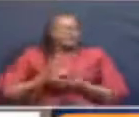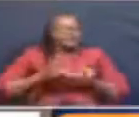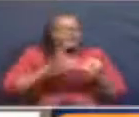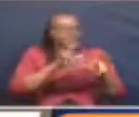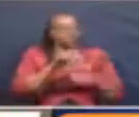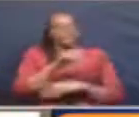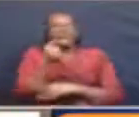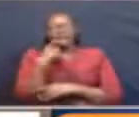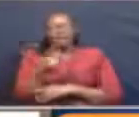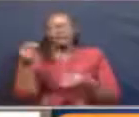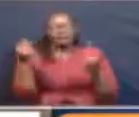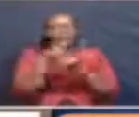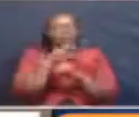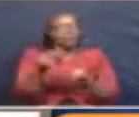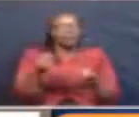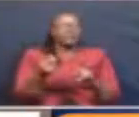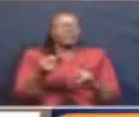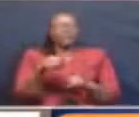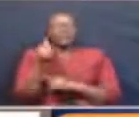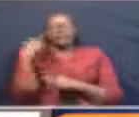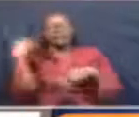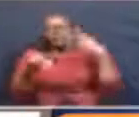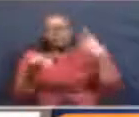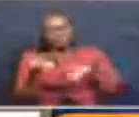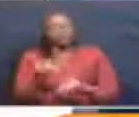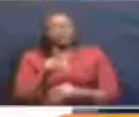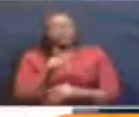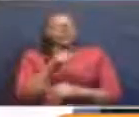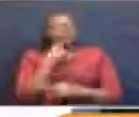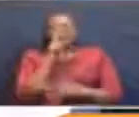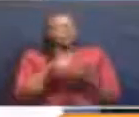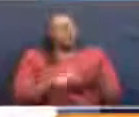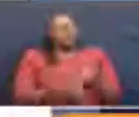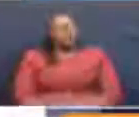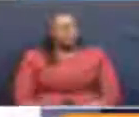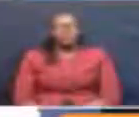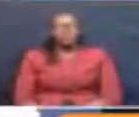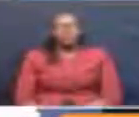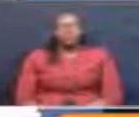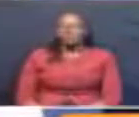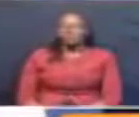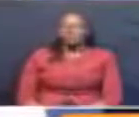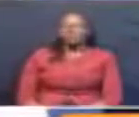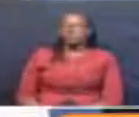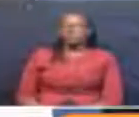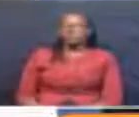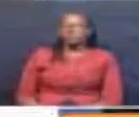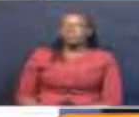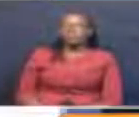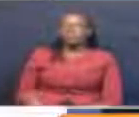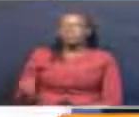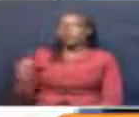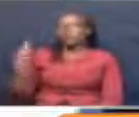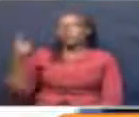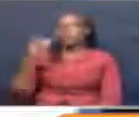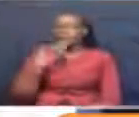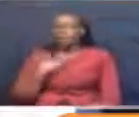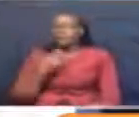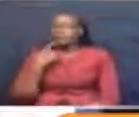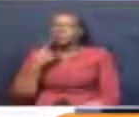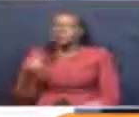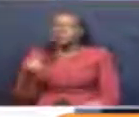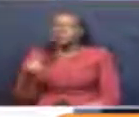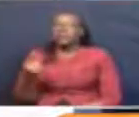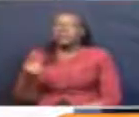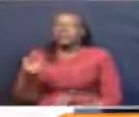it has been forceful. Some saying they were actually assaulted. How do you respond to that? Allow me first of all to mention that the current operation